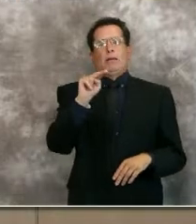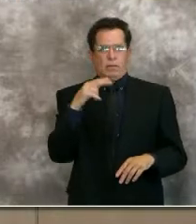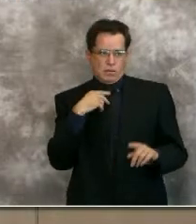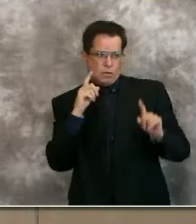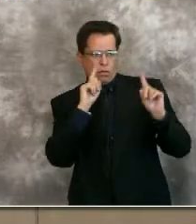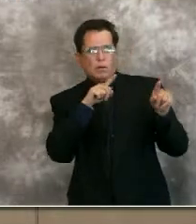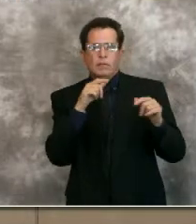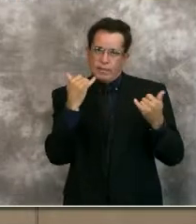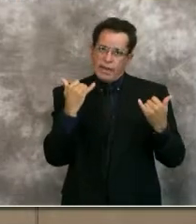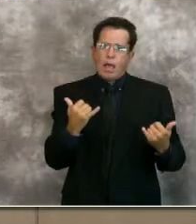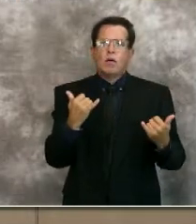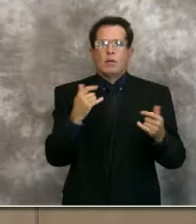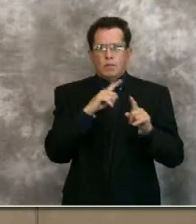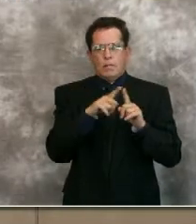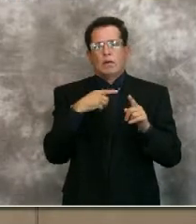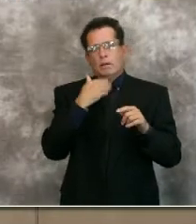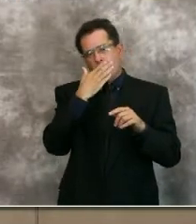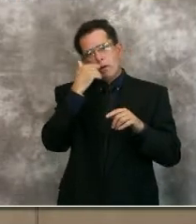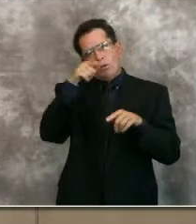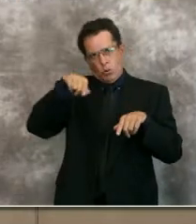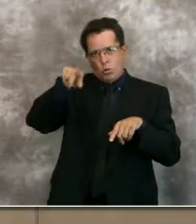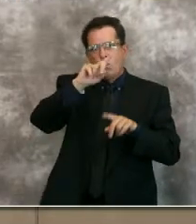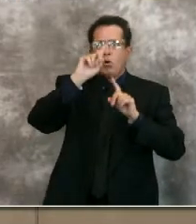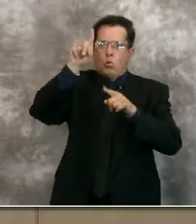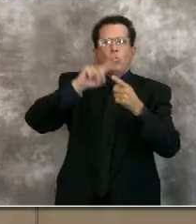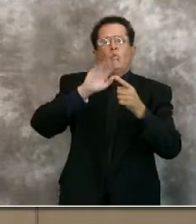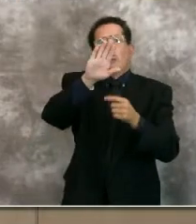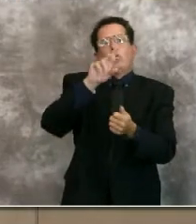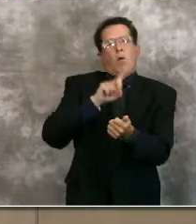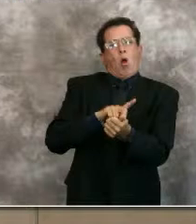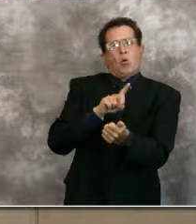are asking people to connect back to their healthcare provider,